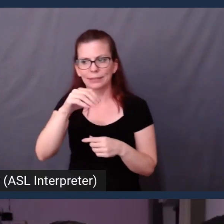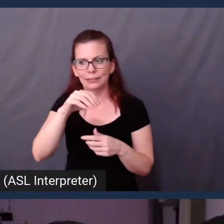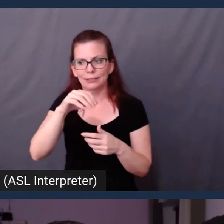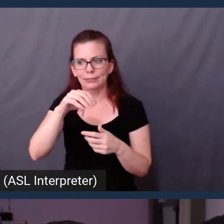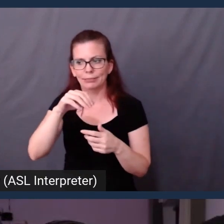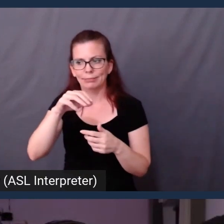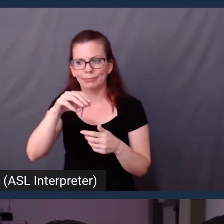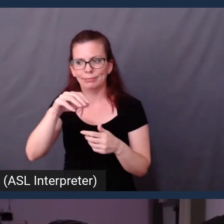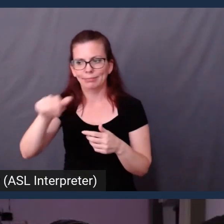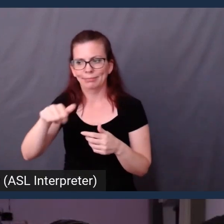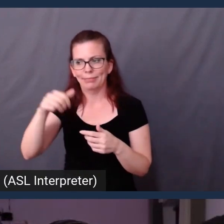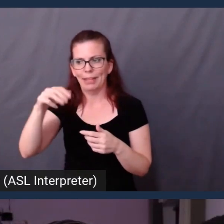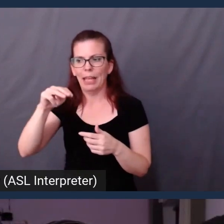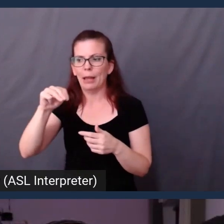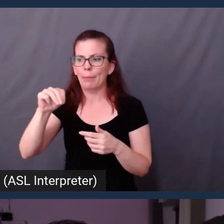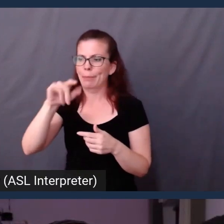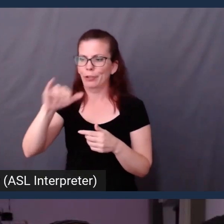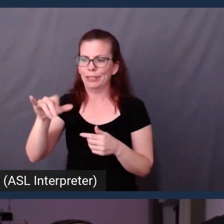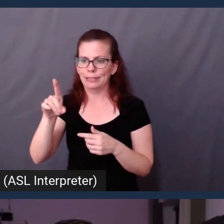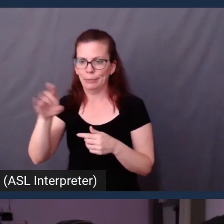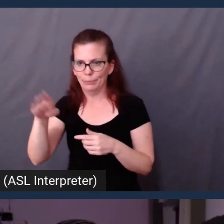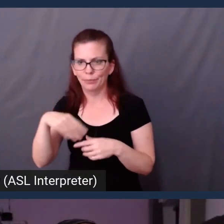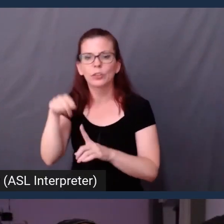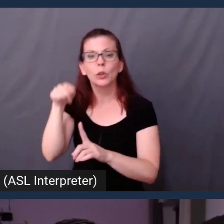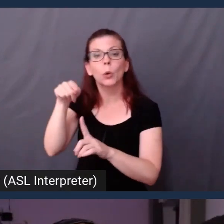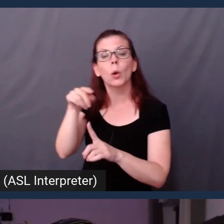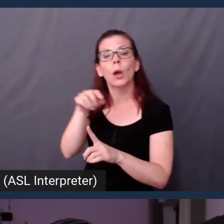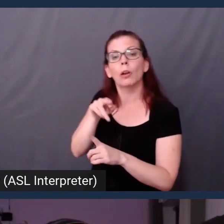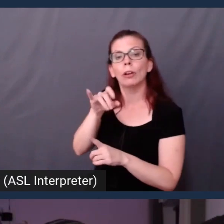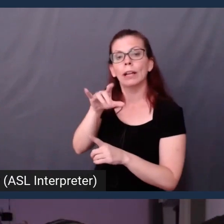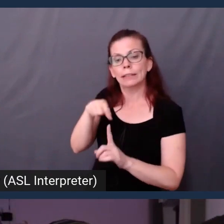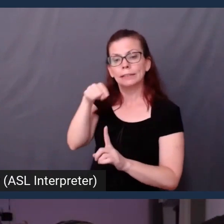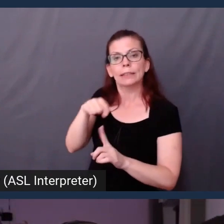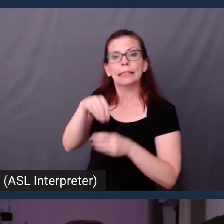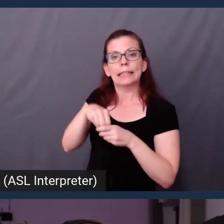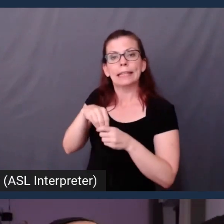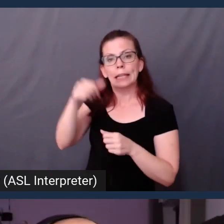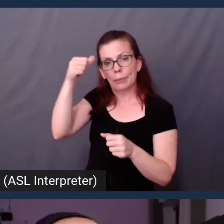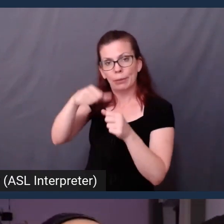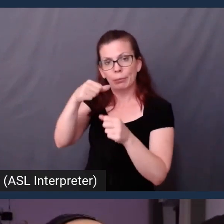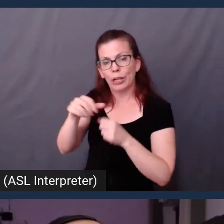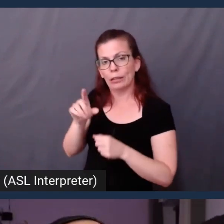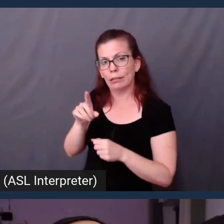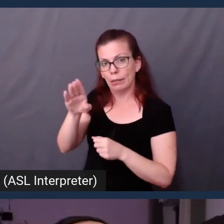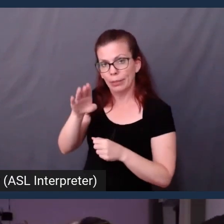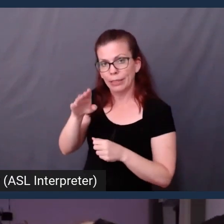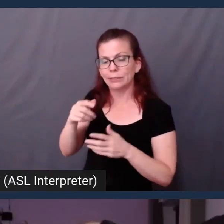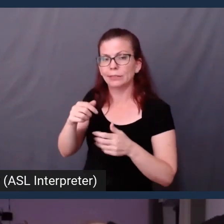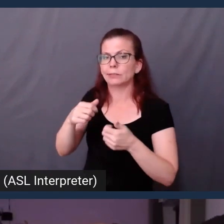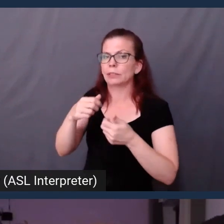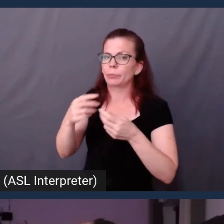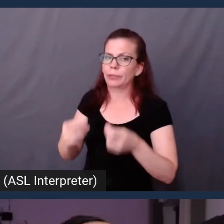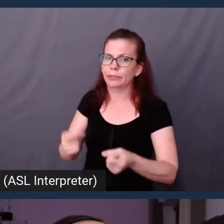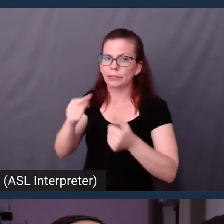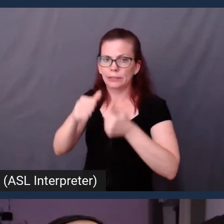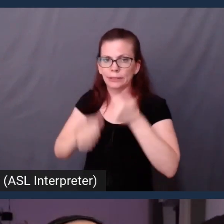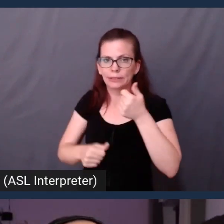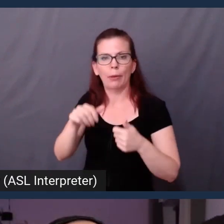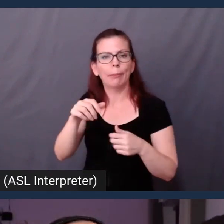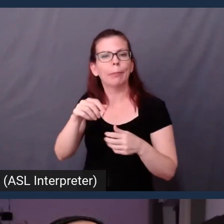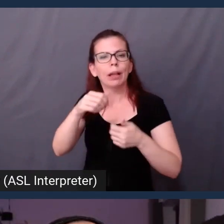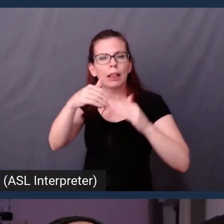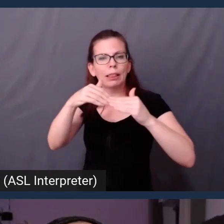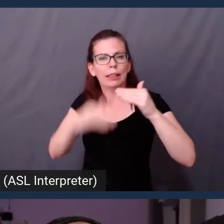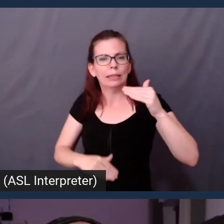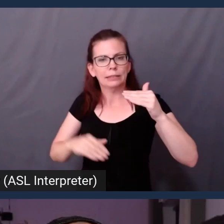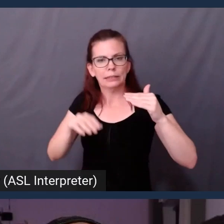specifically released for Redis, and Redis is the in-memory database that provides sub-millisecond latency. So it's considered